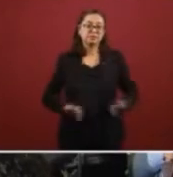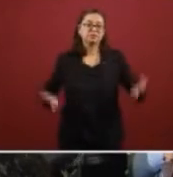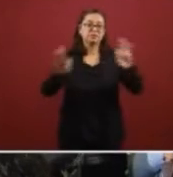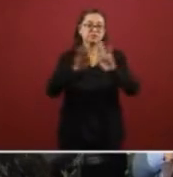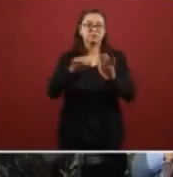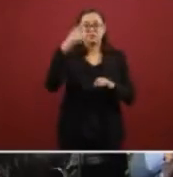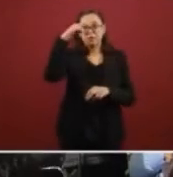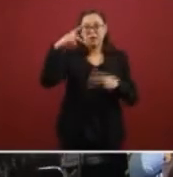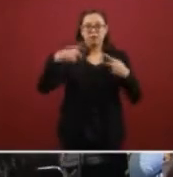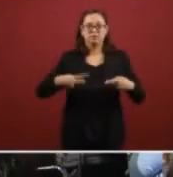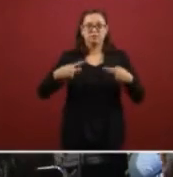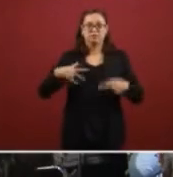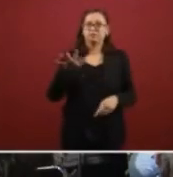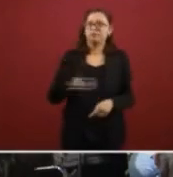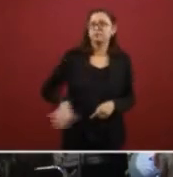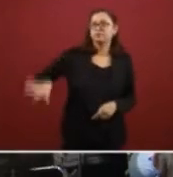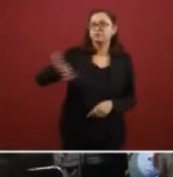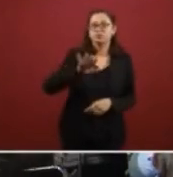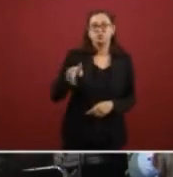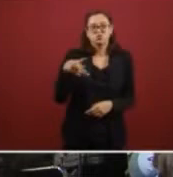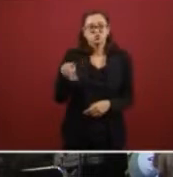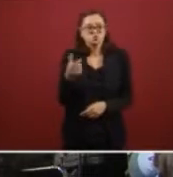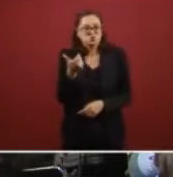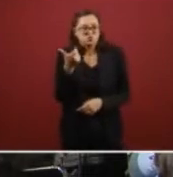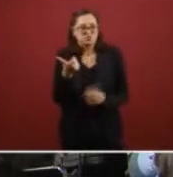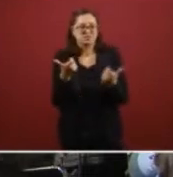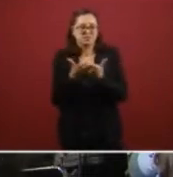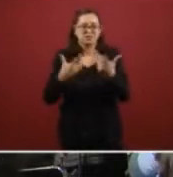that the economy, the popular economy,